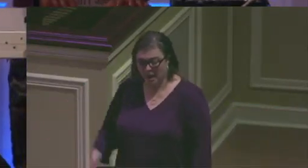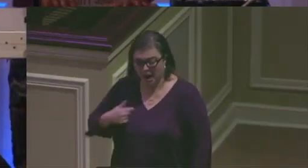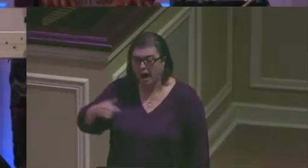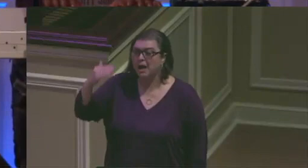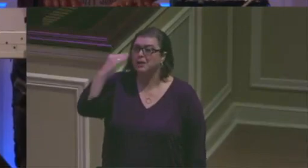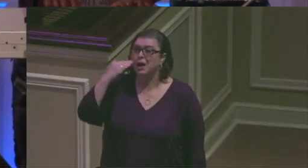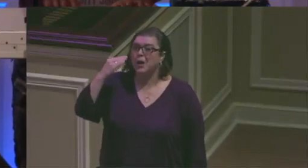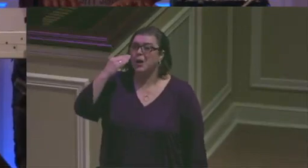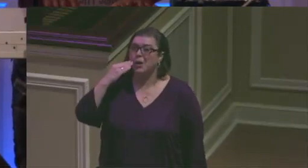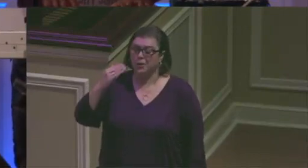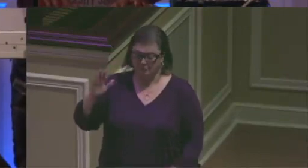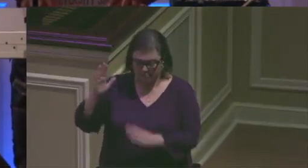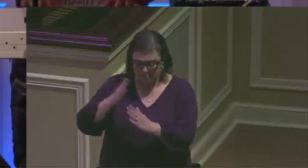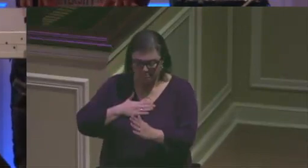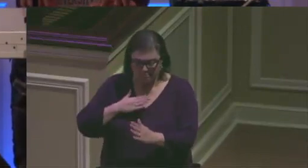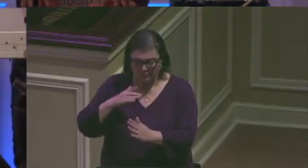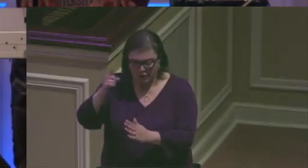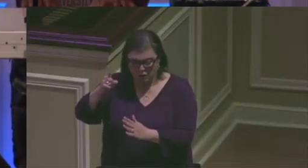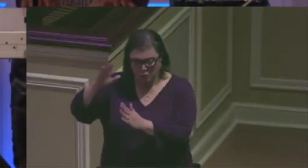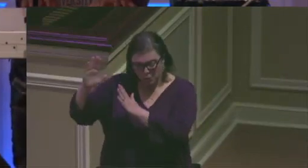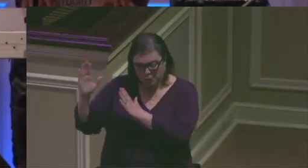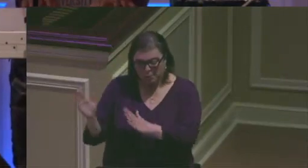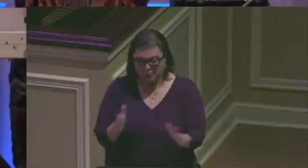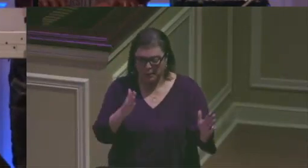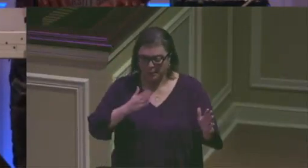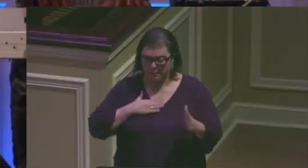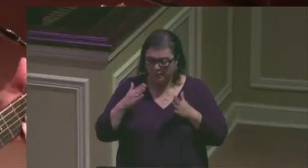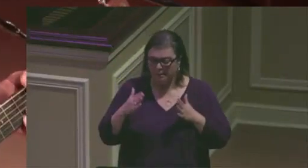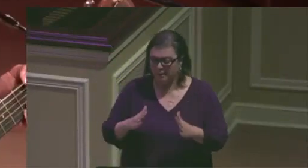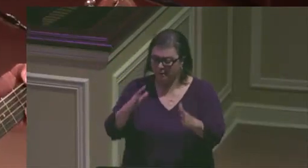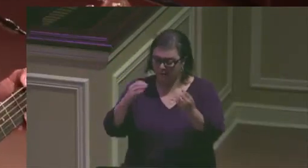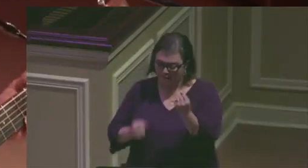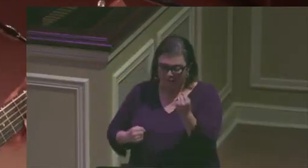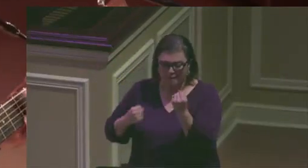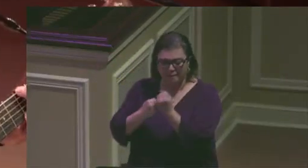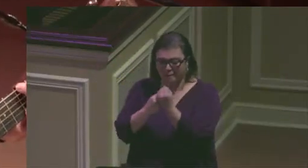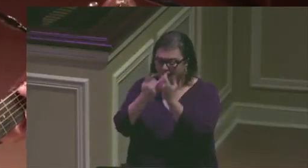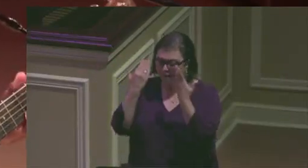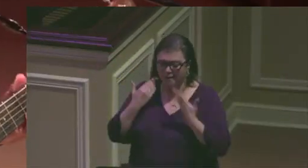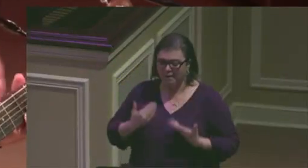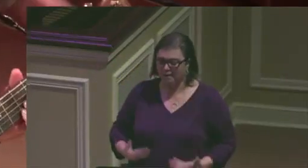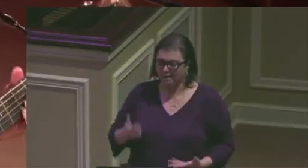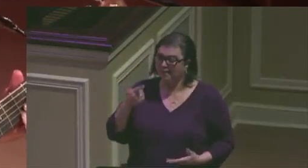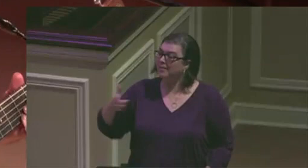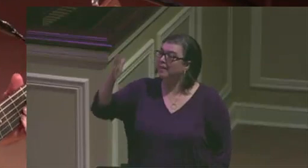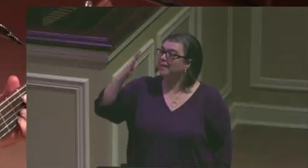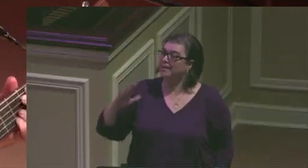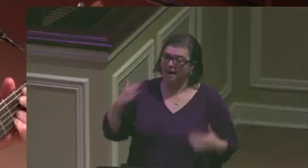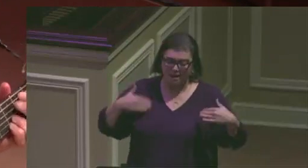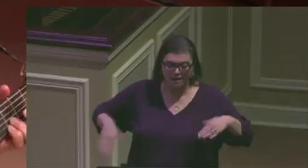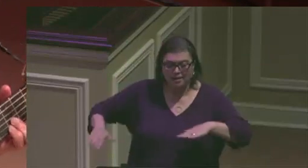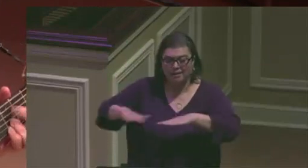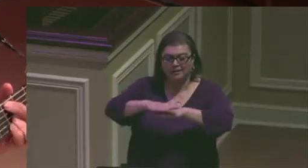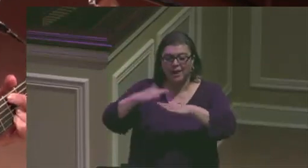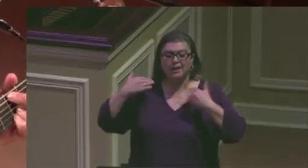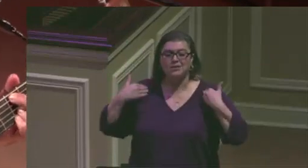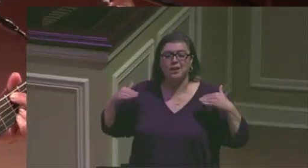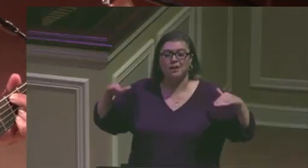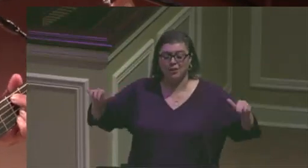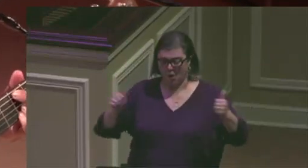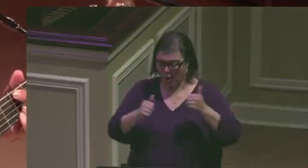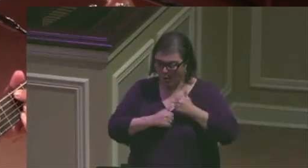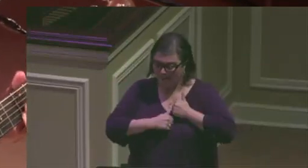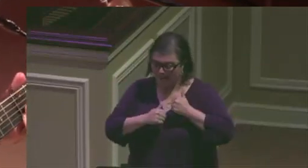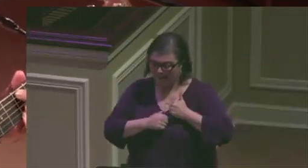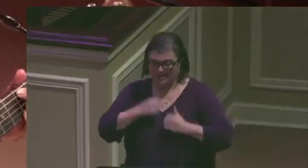I know who goes before me, I know who stands behind. The God of